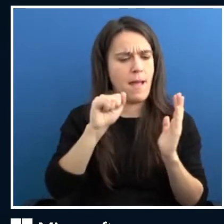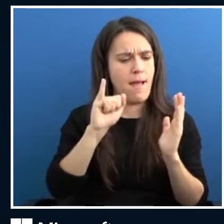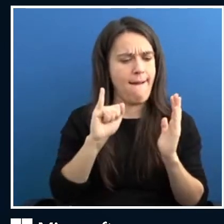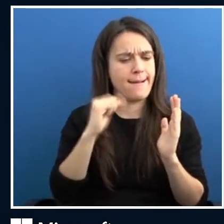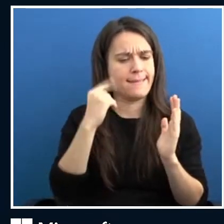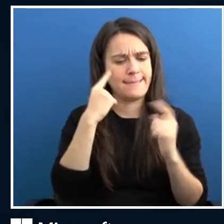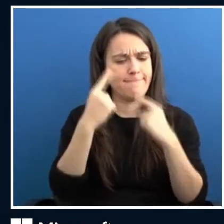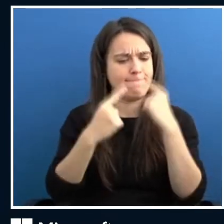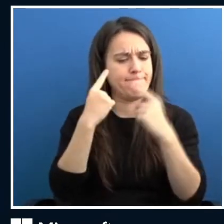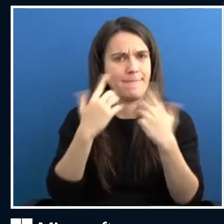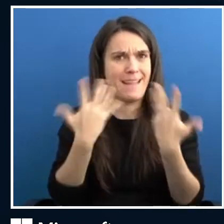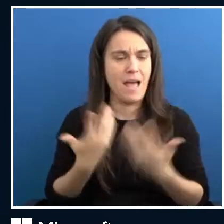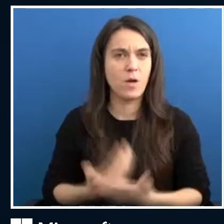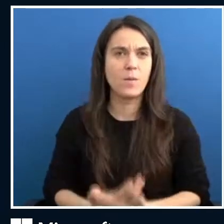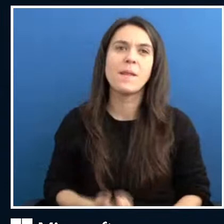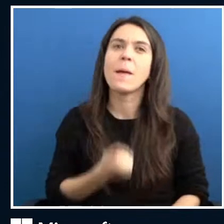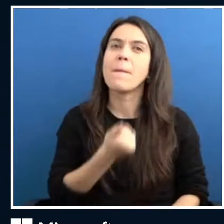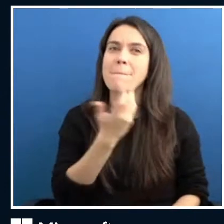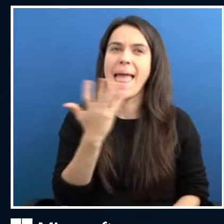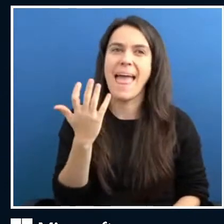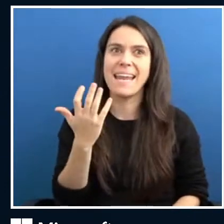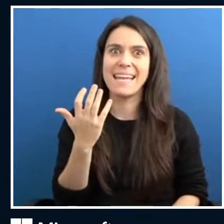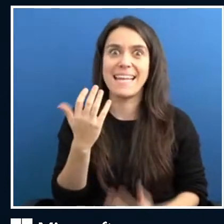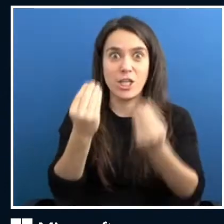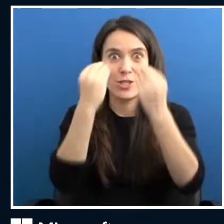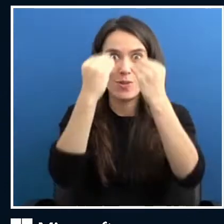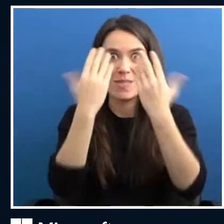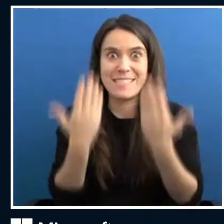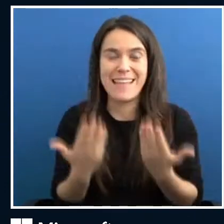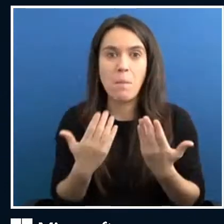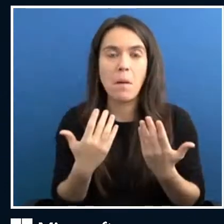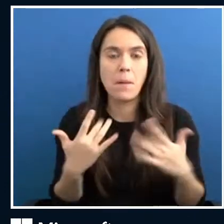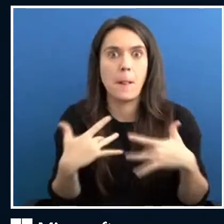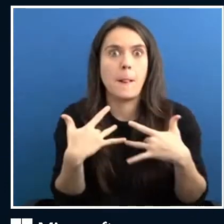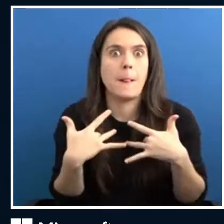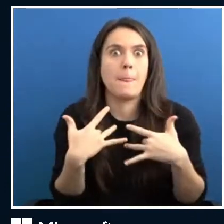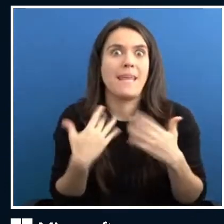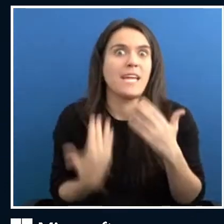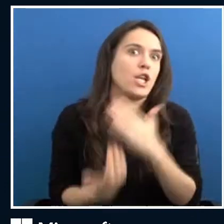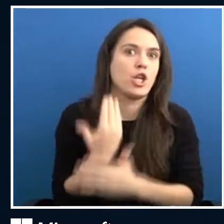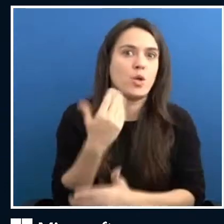our students on the call will be quite new to AI. Is there any